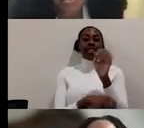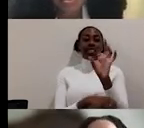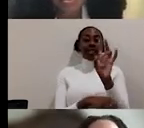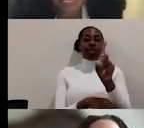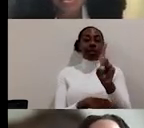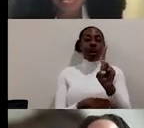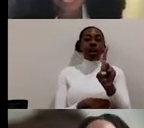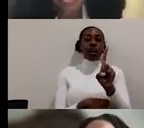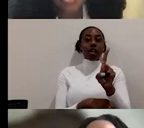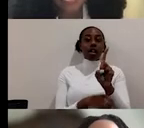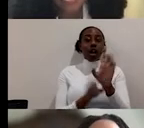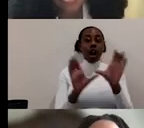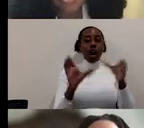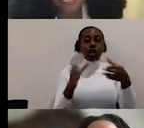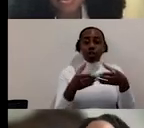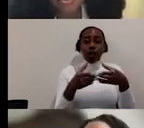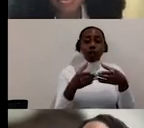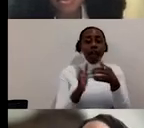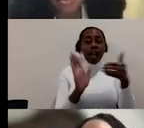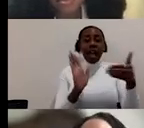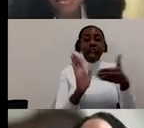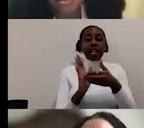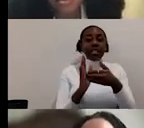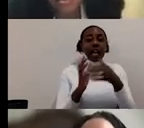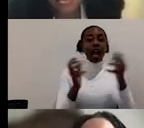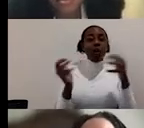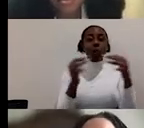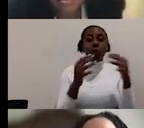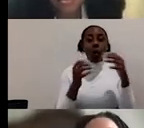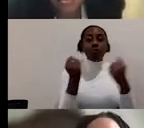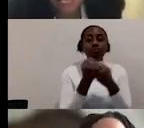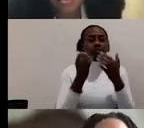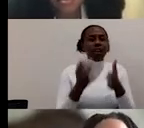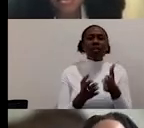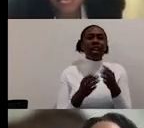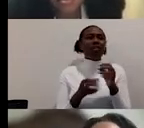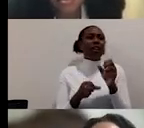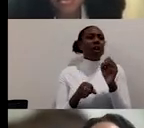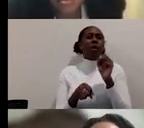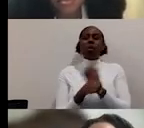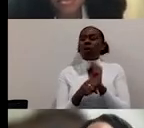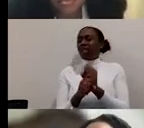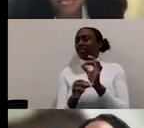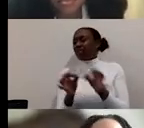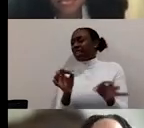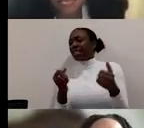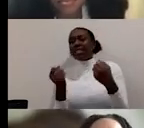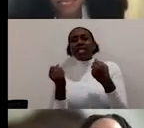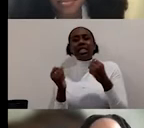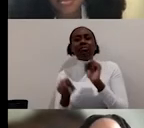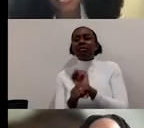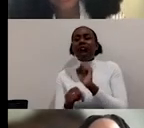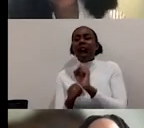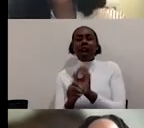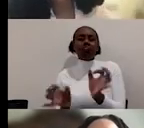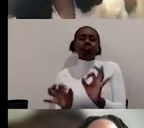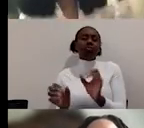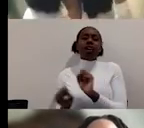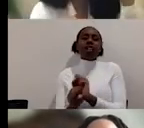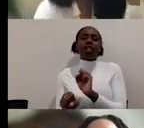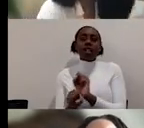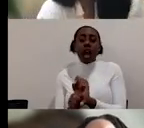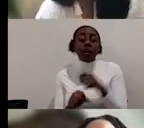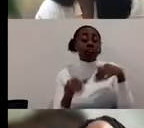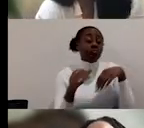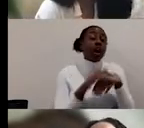know, cab driver, daycare worker, and two professors, broke into an FBI office in Pennsylvania.